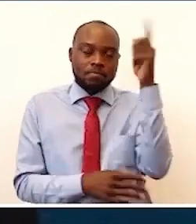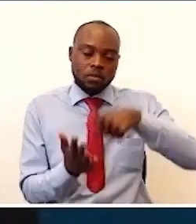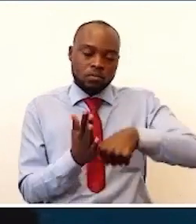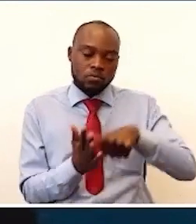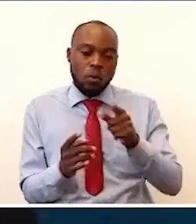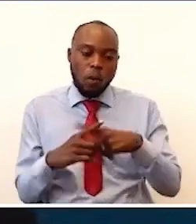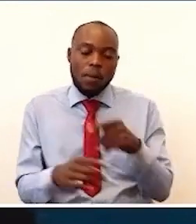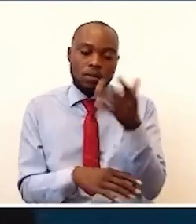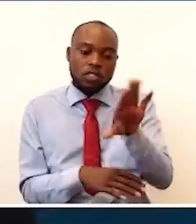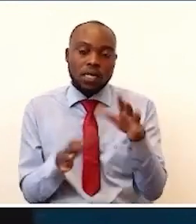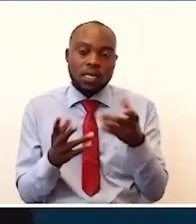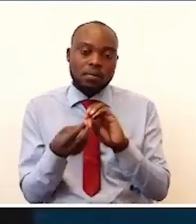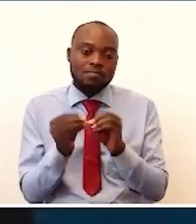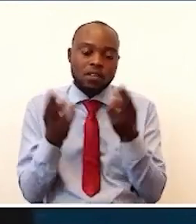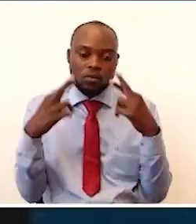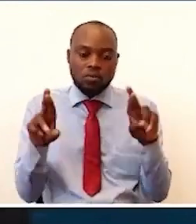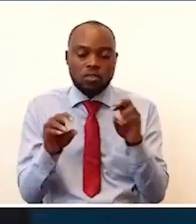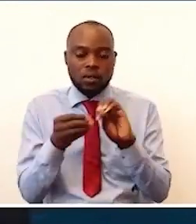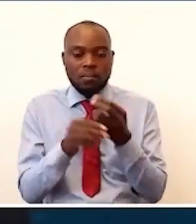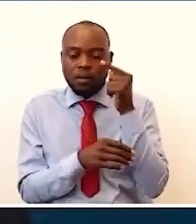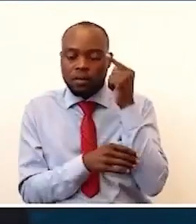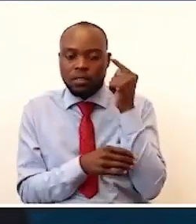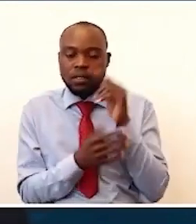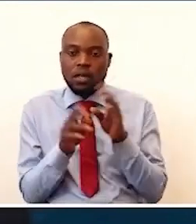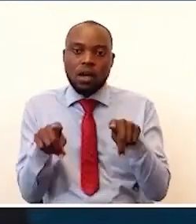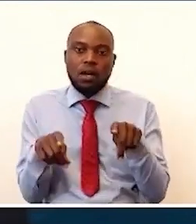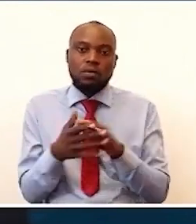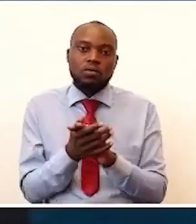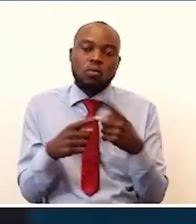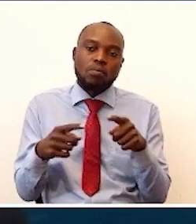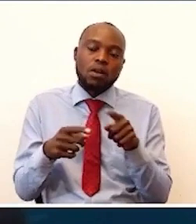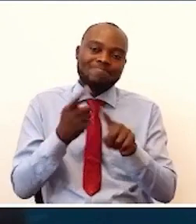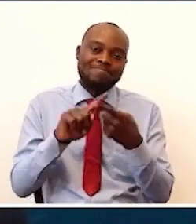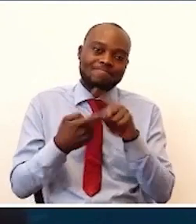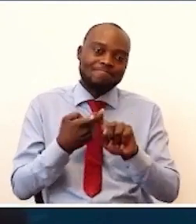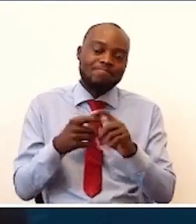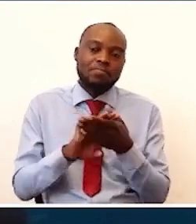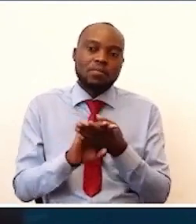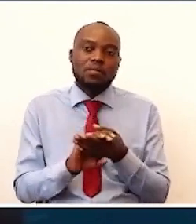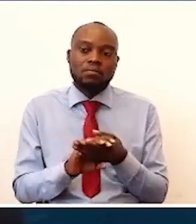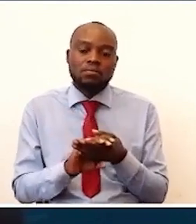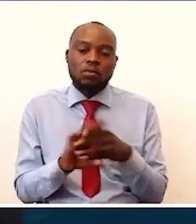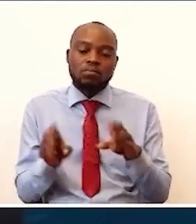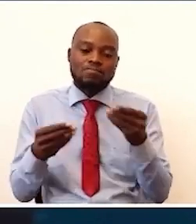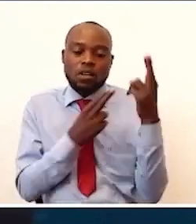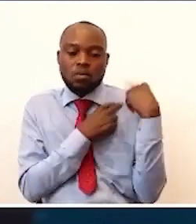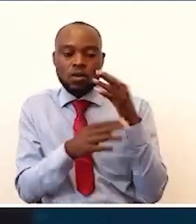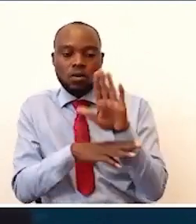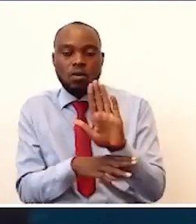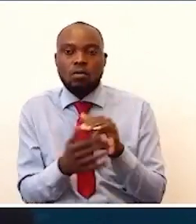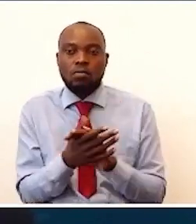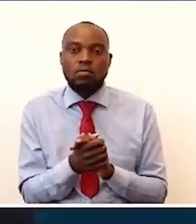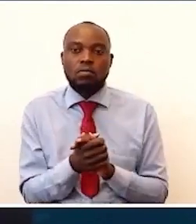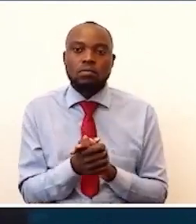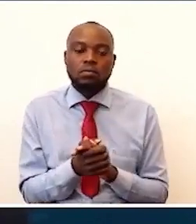another thing that this report highlighted was the need for people and solidarity, which is a co-shared responsibility, both of the debtors